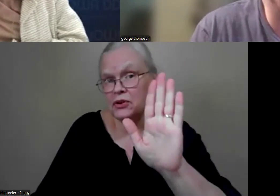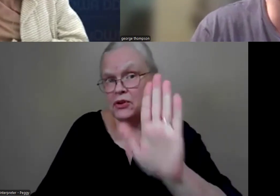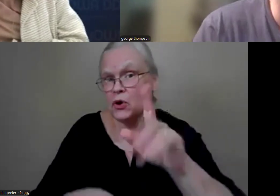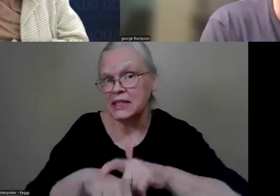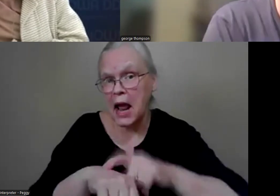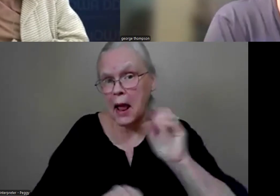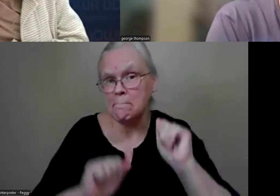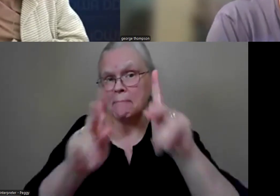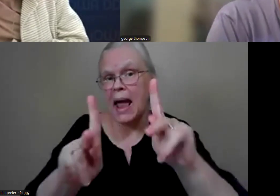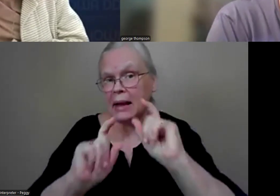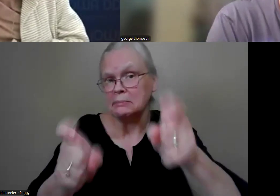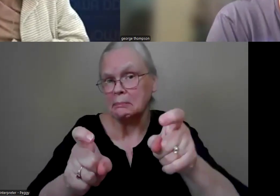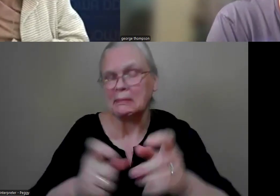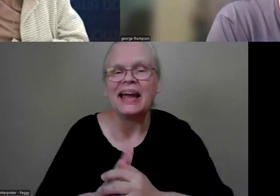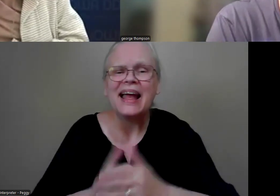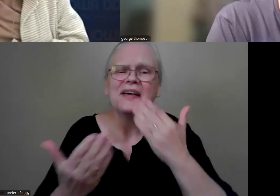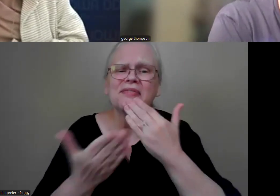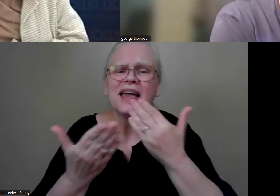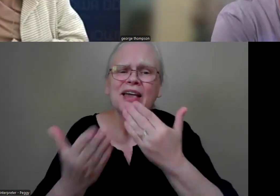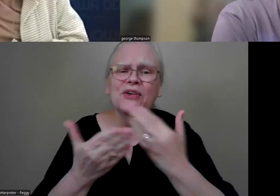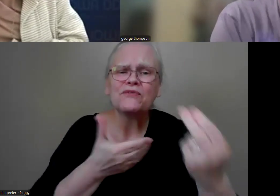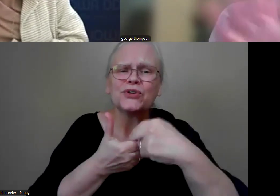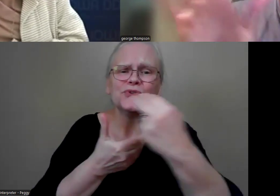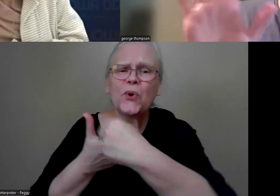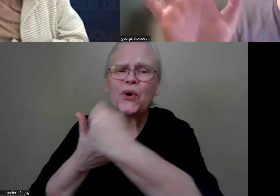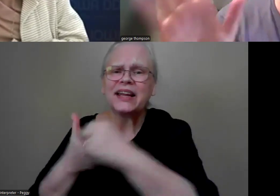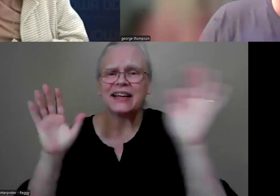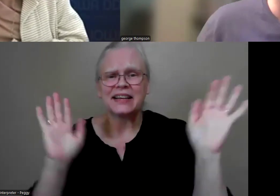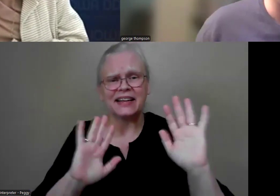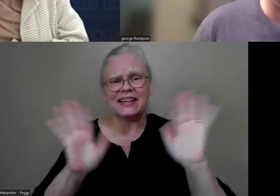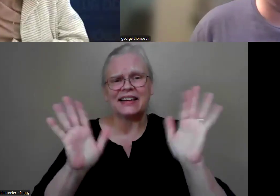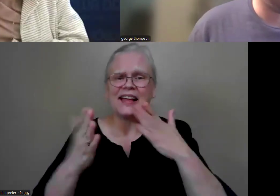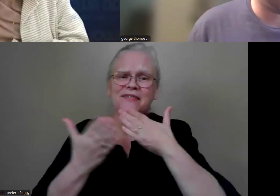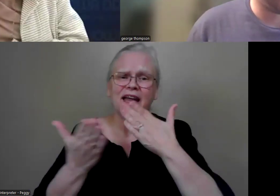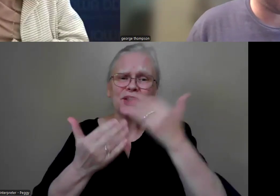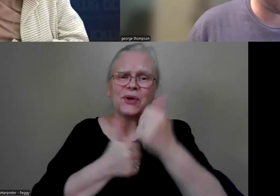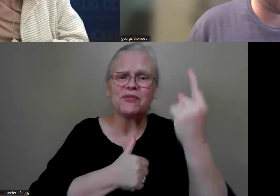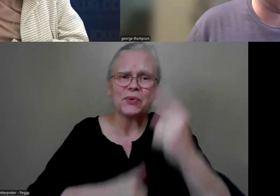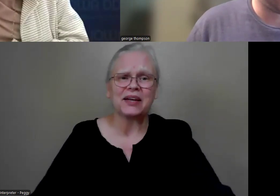Thanks for joining, everyone. Thank you, everyone.